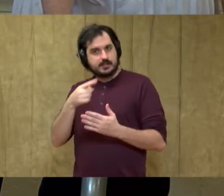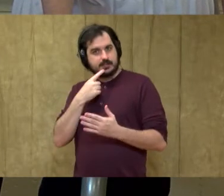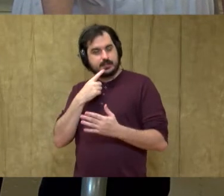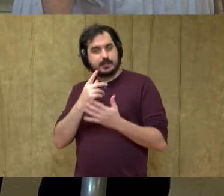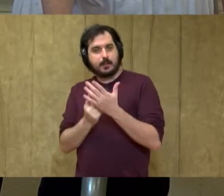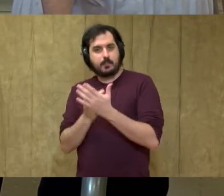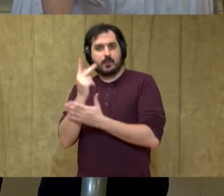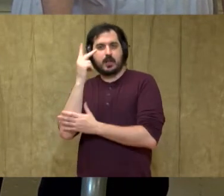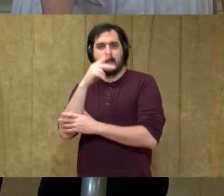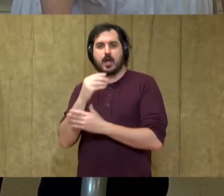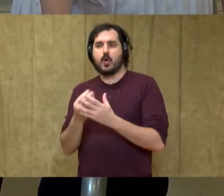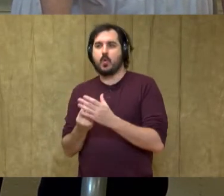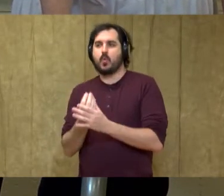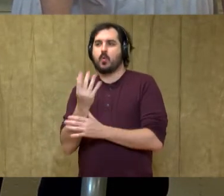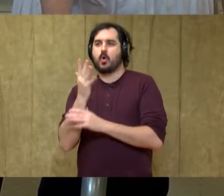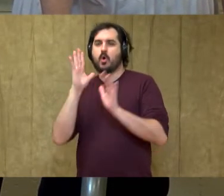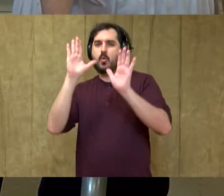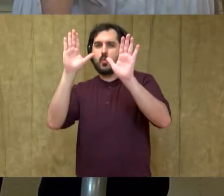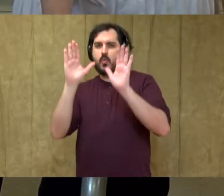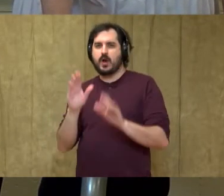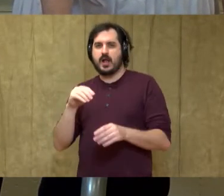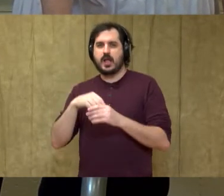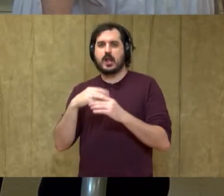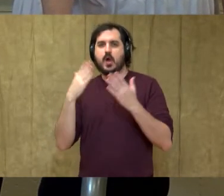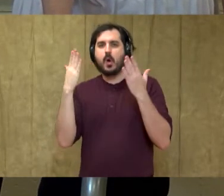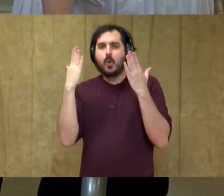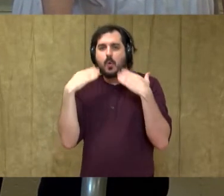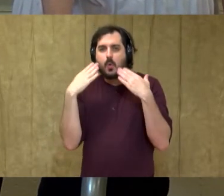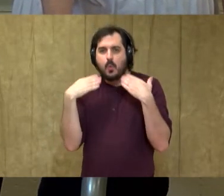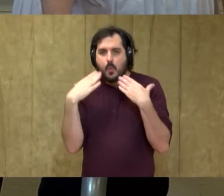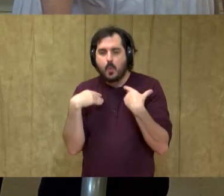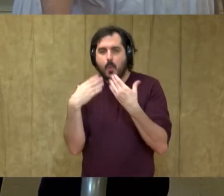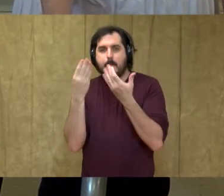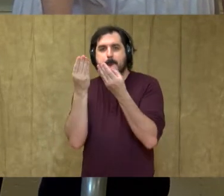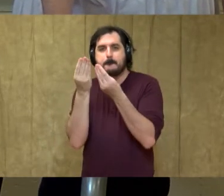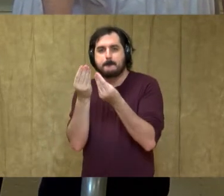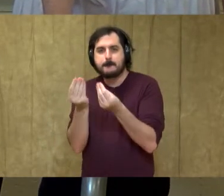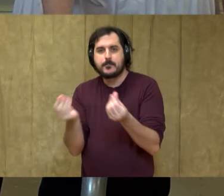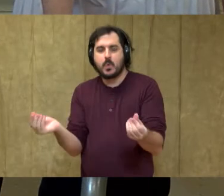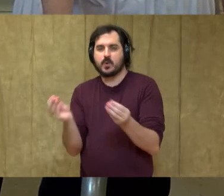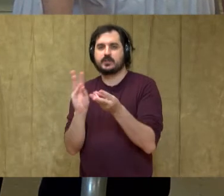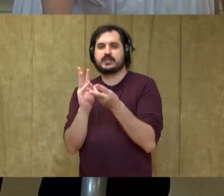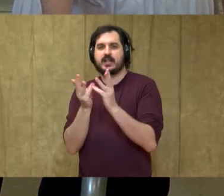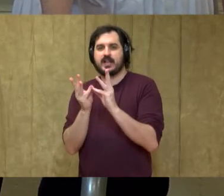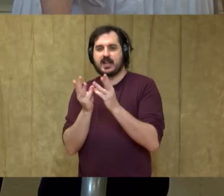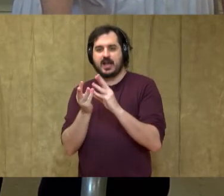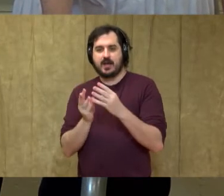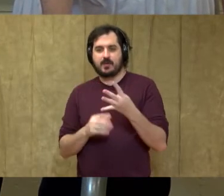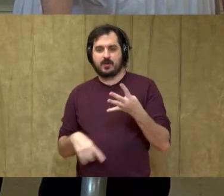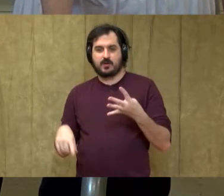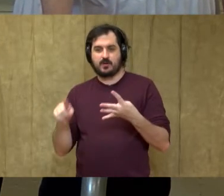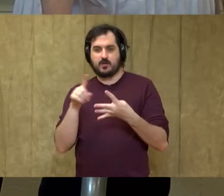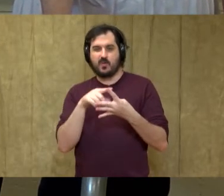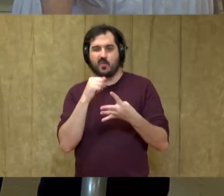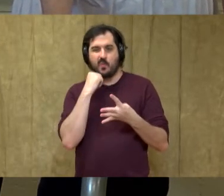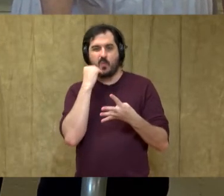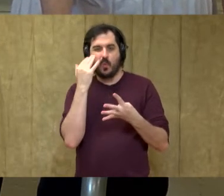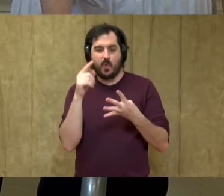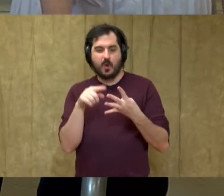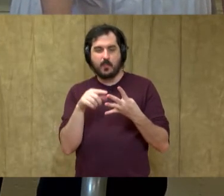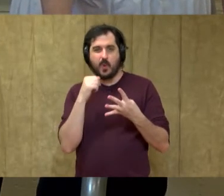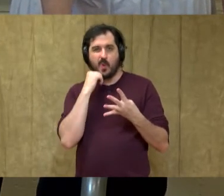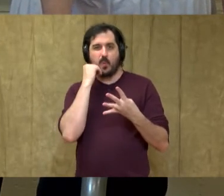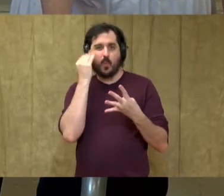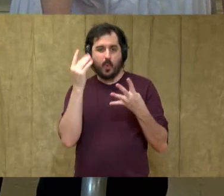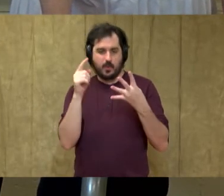climate. So if you're looking warm, nope, that's not cool. Warm, nope. Cool, cool. So we have